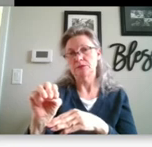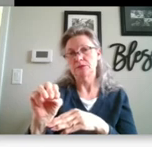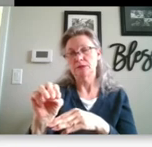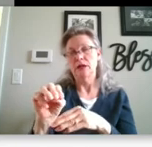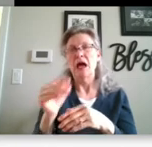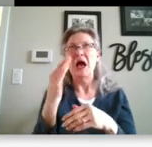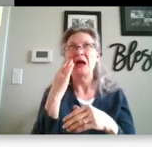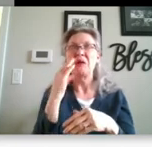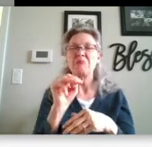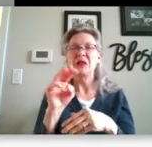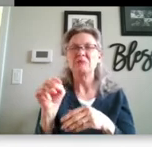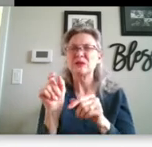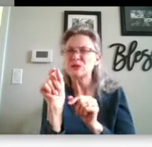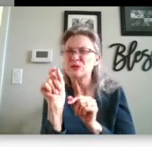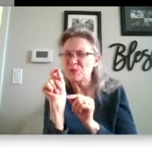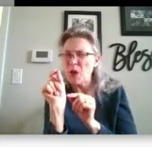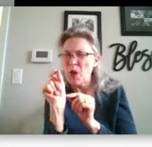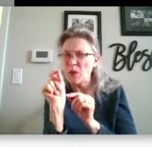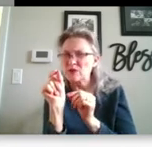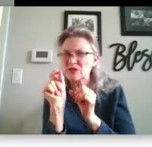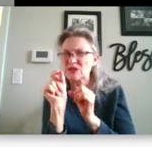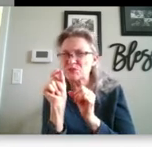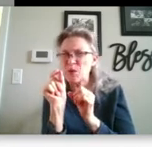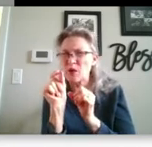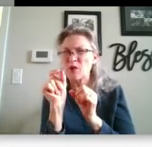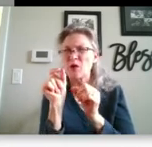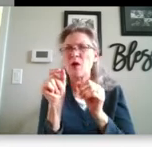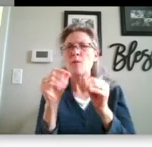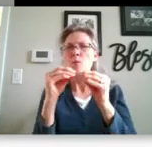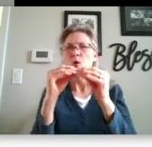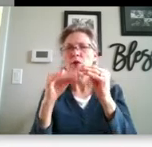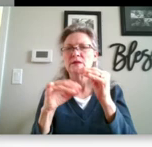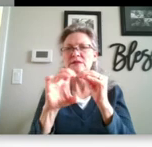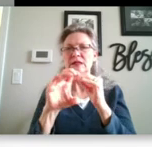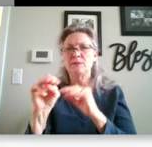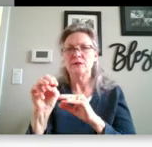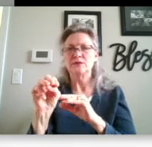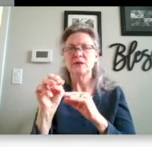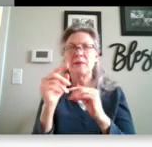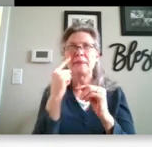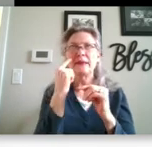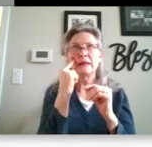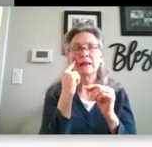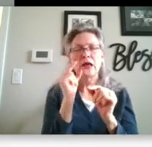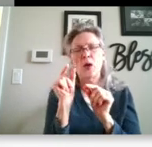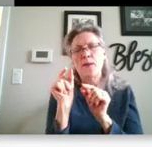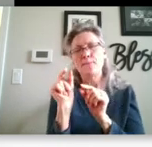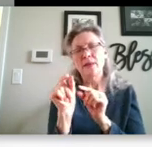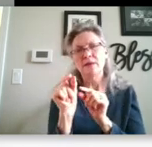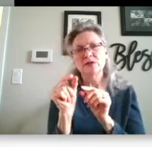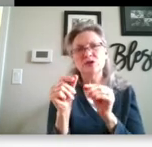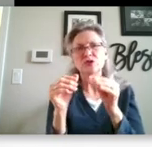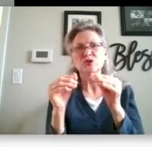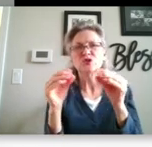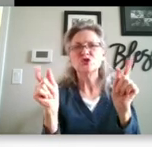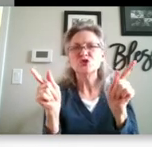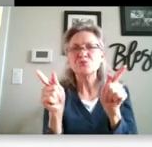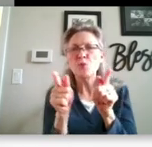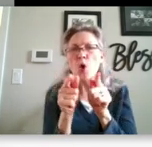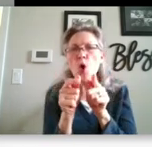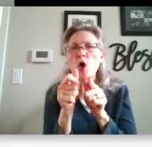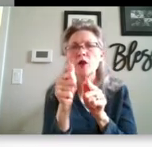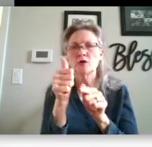know millimeters are smaller than centimeters, so I want to keep that in my mind as I'm thinking about how to go about this